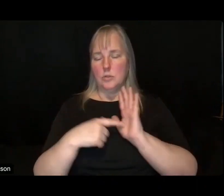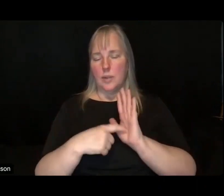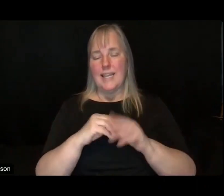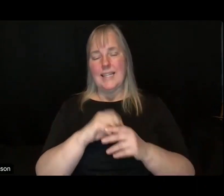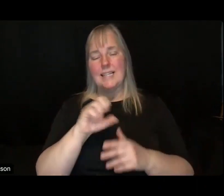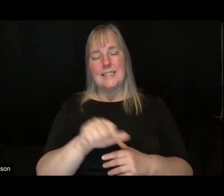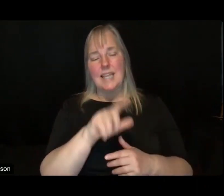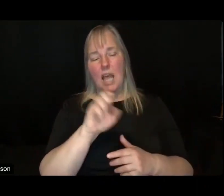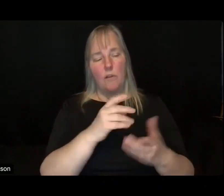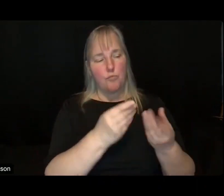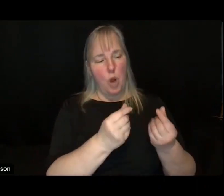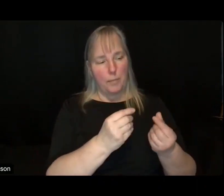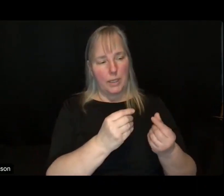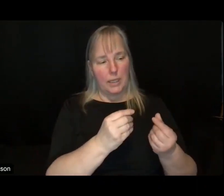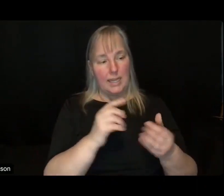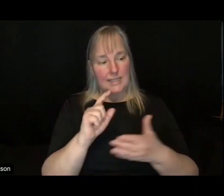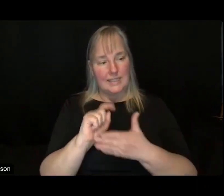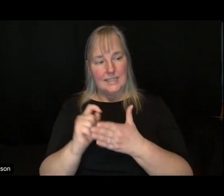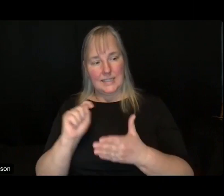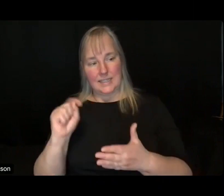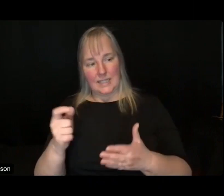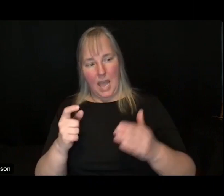properties?